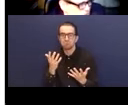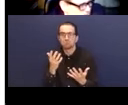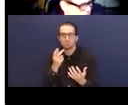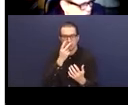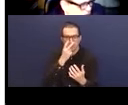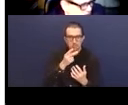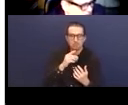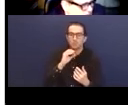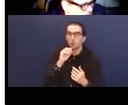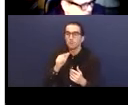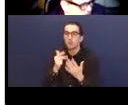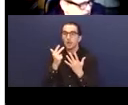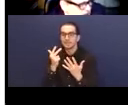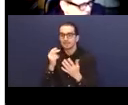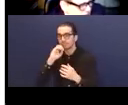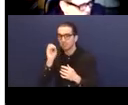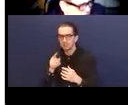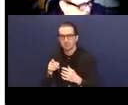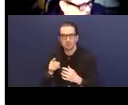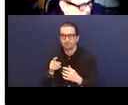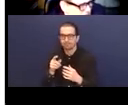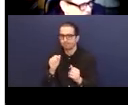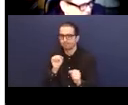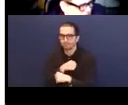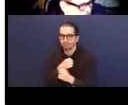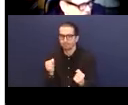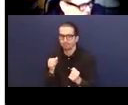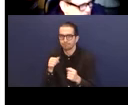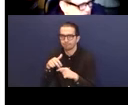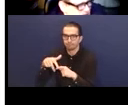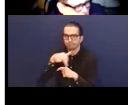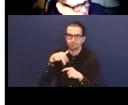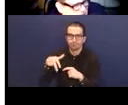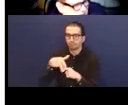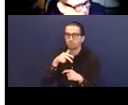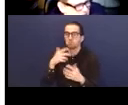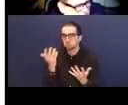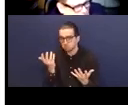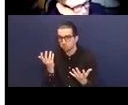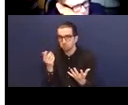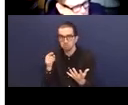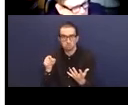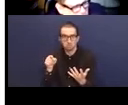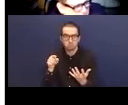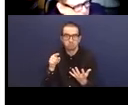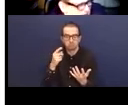couldn't mobilize. So if you add that up, that's 9.7%,